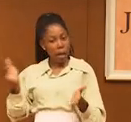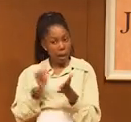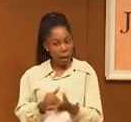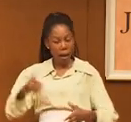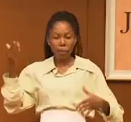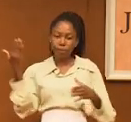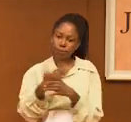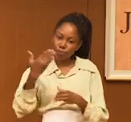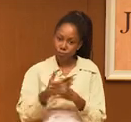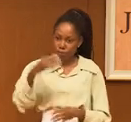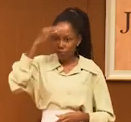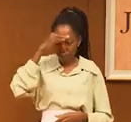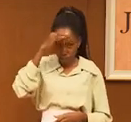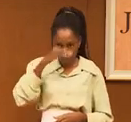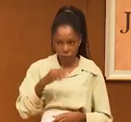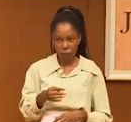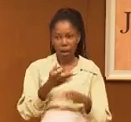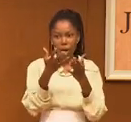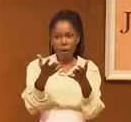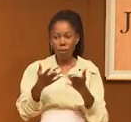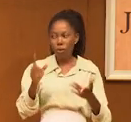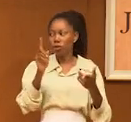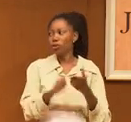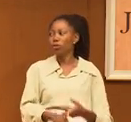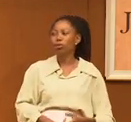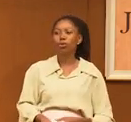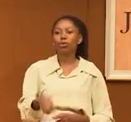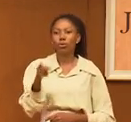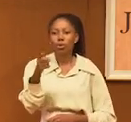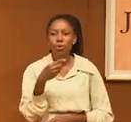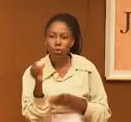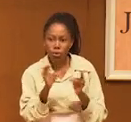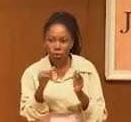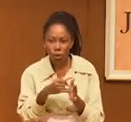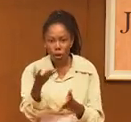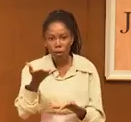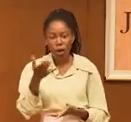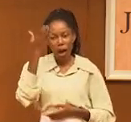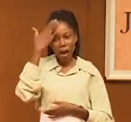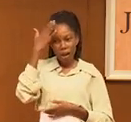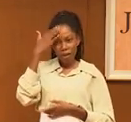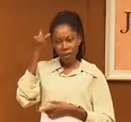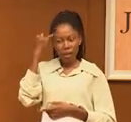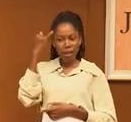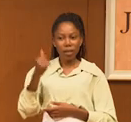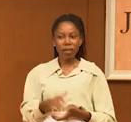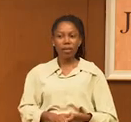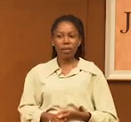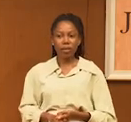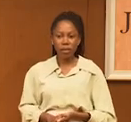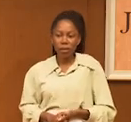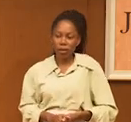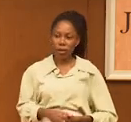want to know how they sell this Bitcoin. I want to have an idea about it. He now came up to tell me that, okay, he has